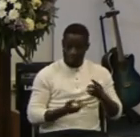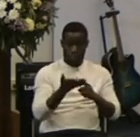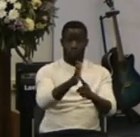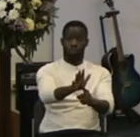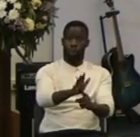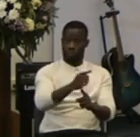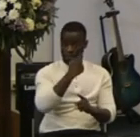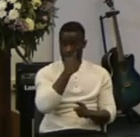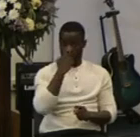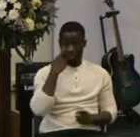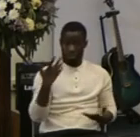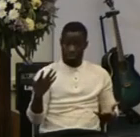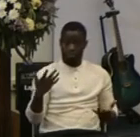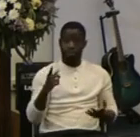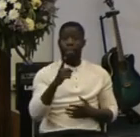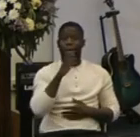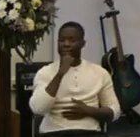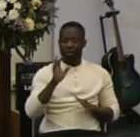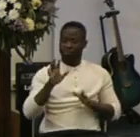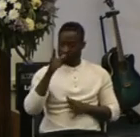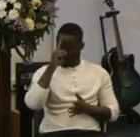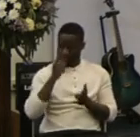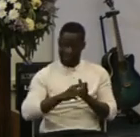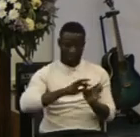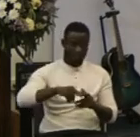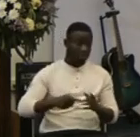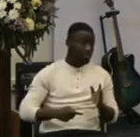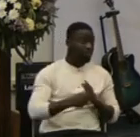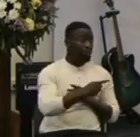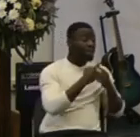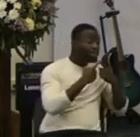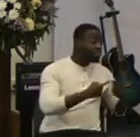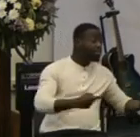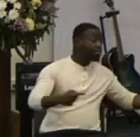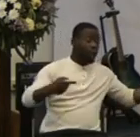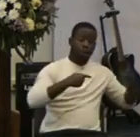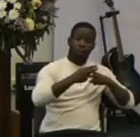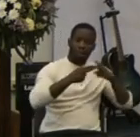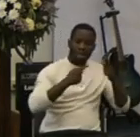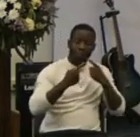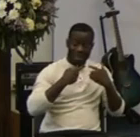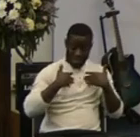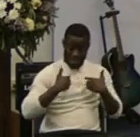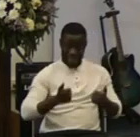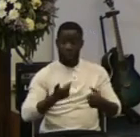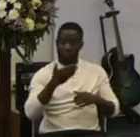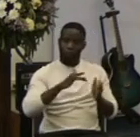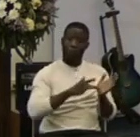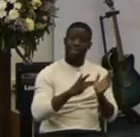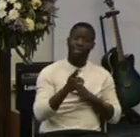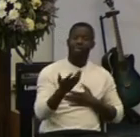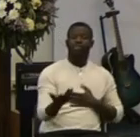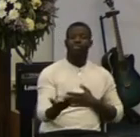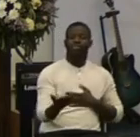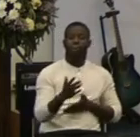them." Instead, he went out and began to talk freely, spreading the news. And as a